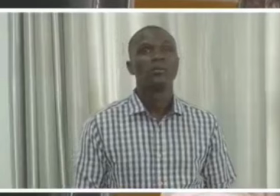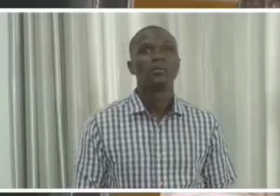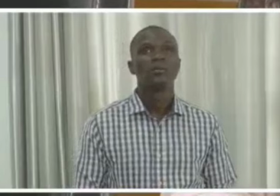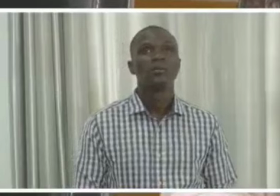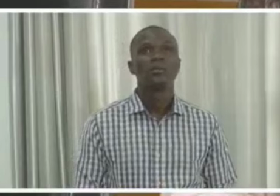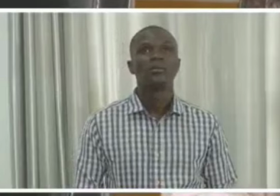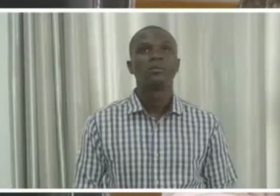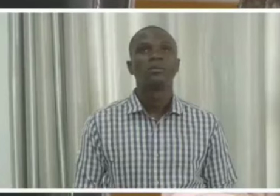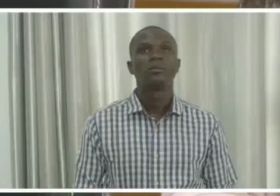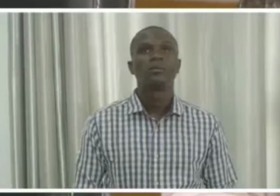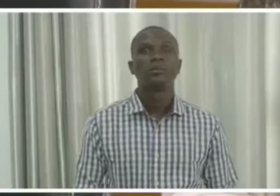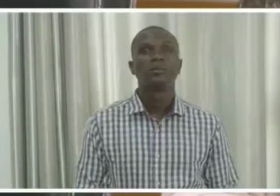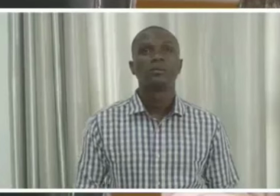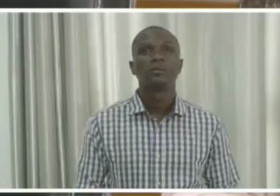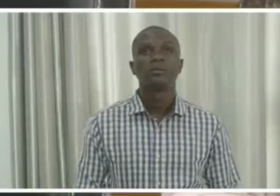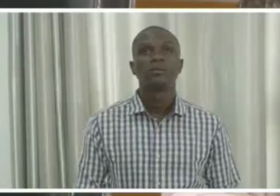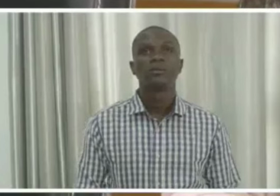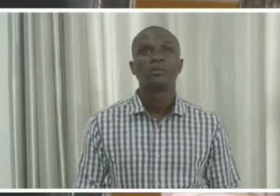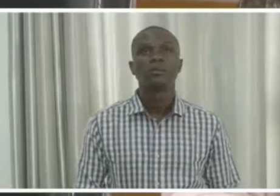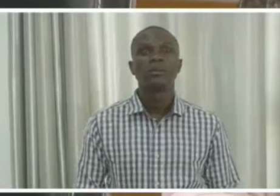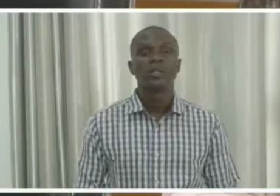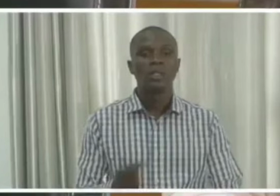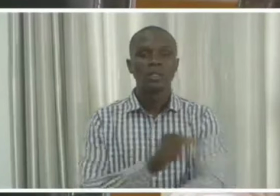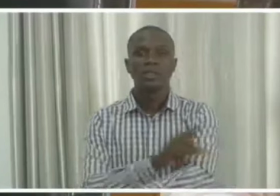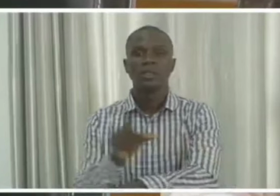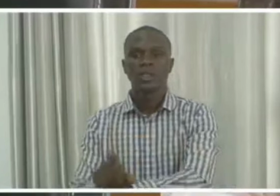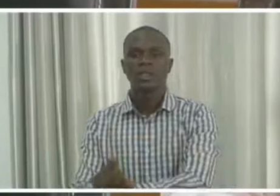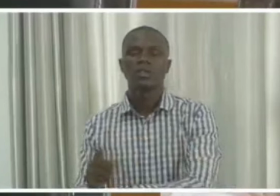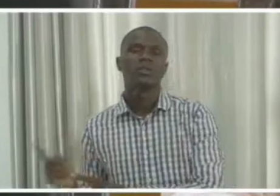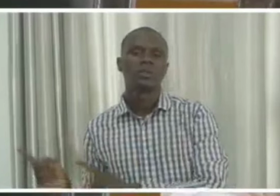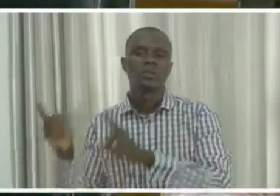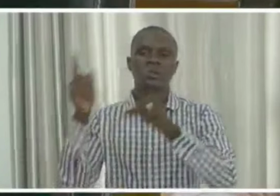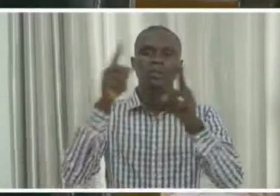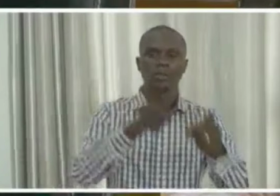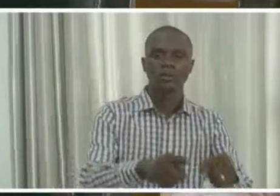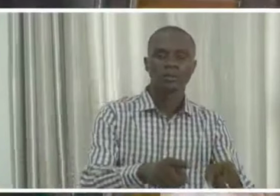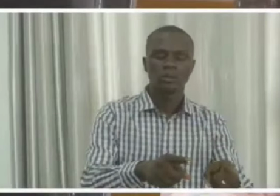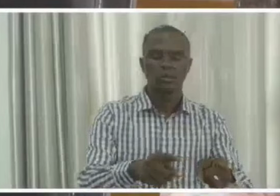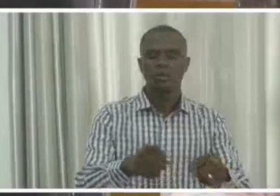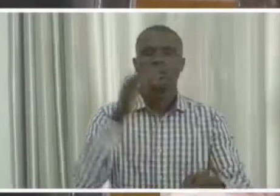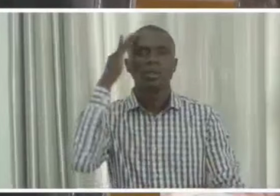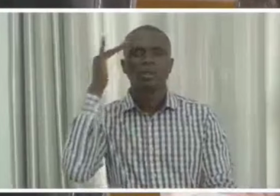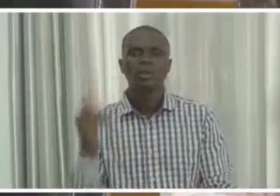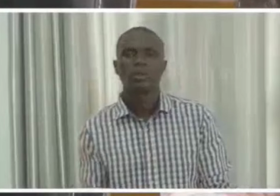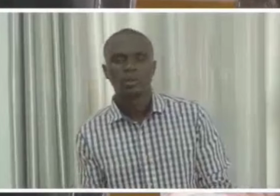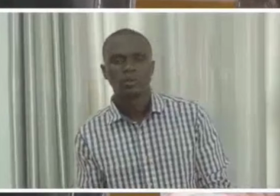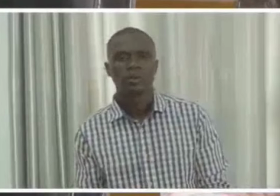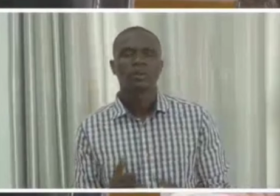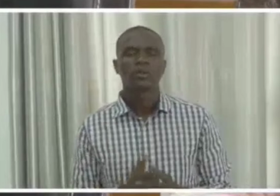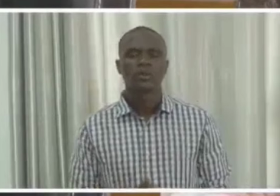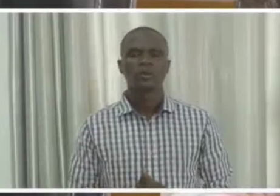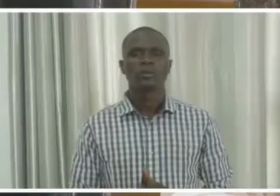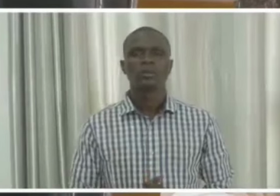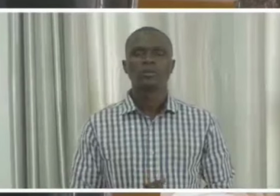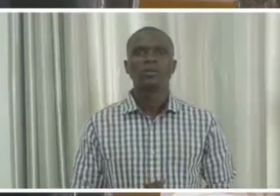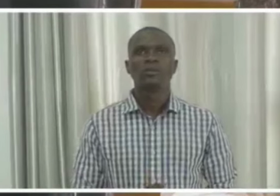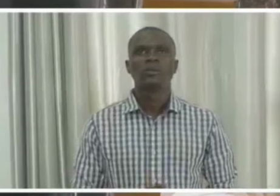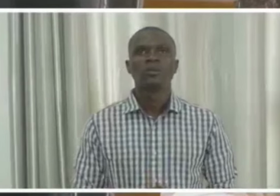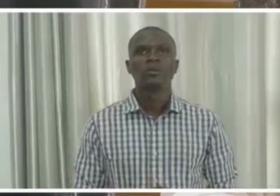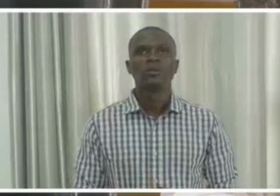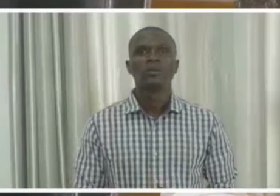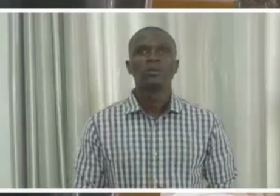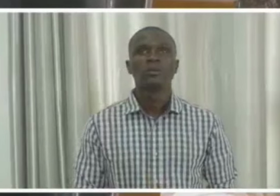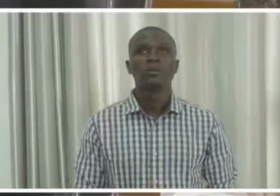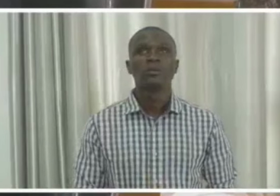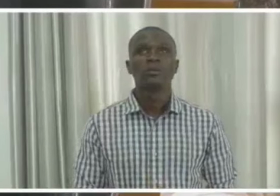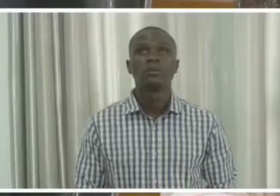why Salone they go then convention, or especially this COP 28 will just go. COP